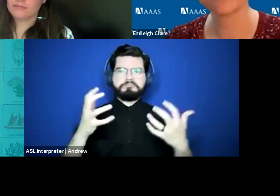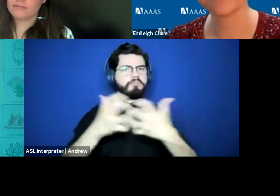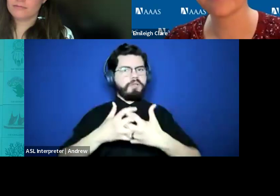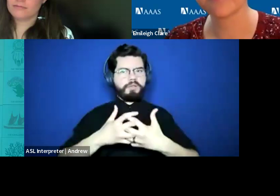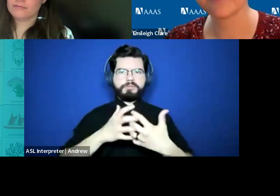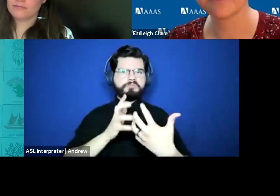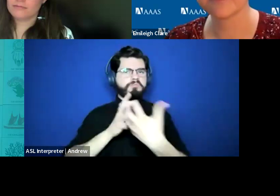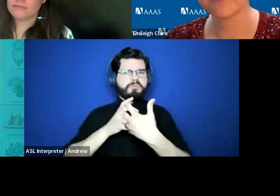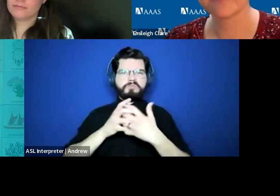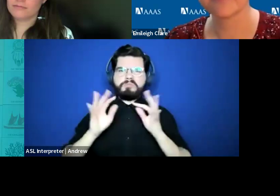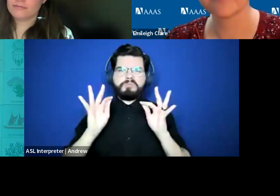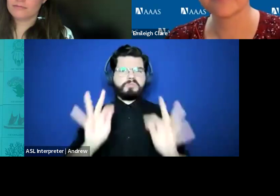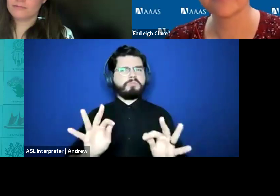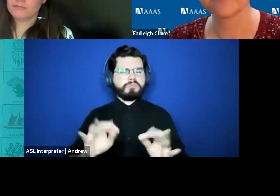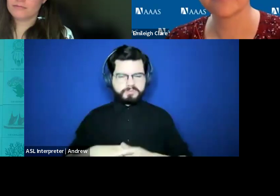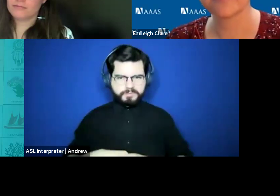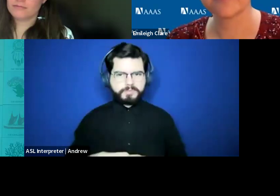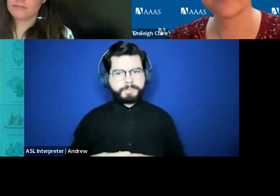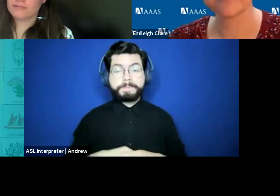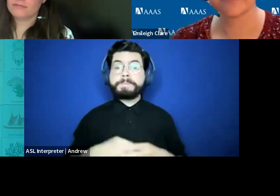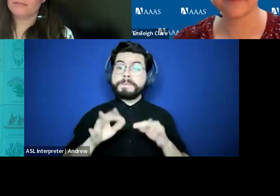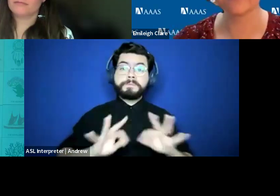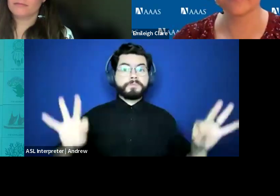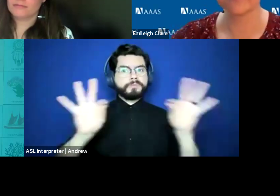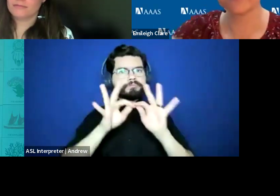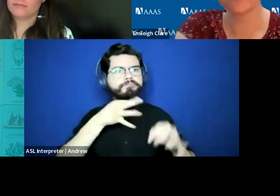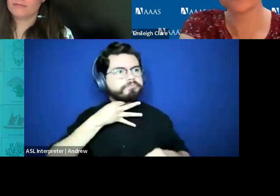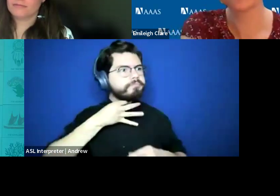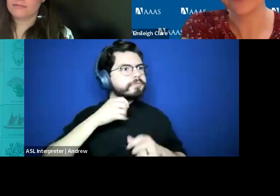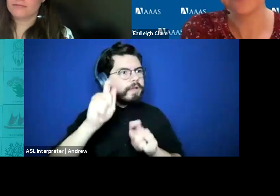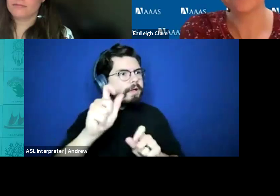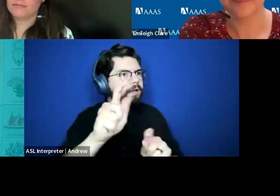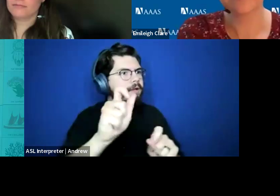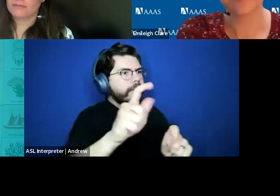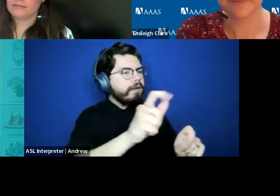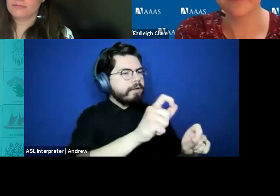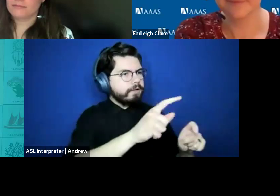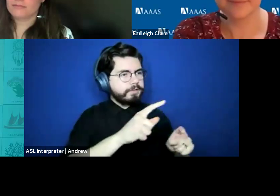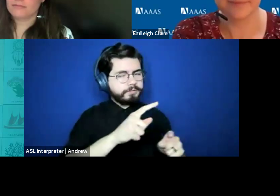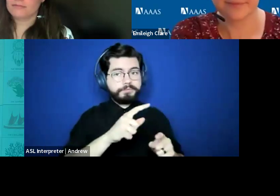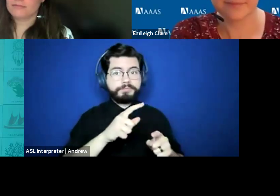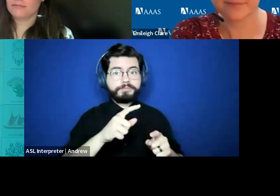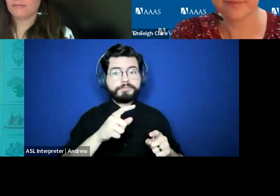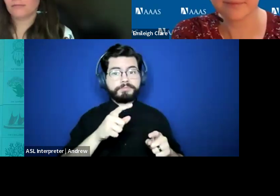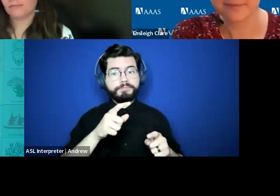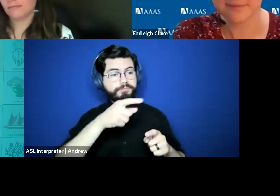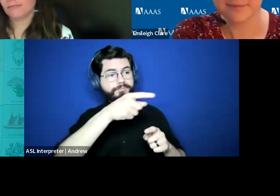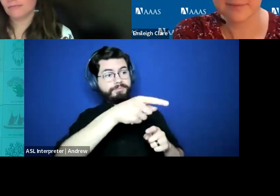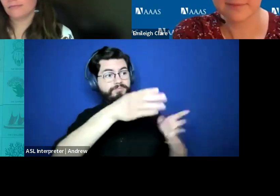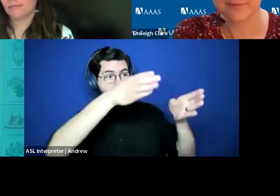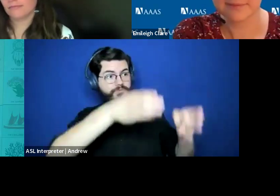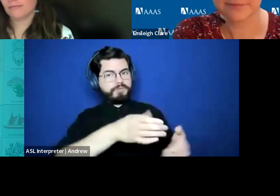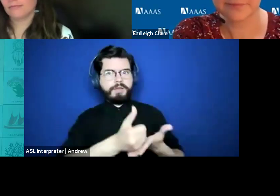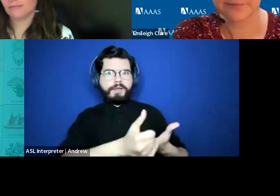always asking questions and being curious of others, but also sharing about yourself, because that person really made that connection for me.